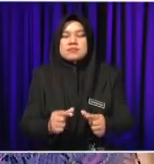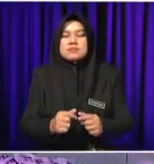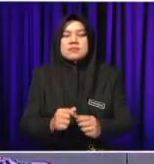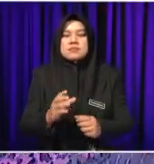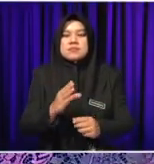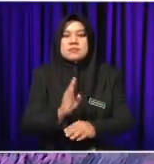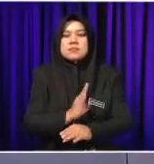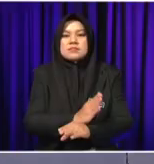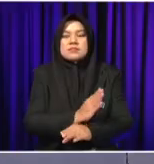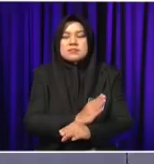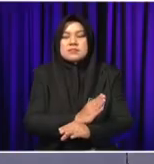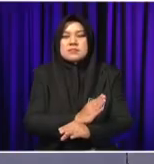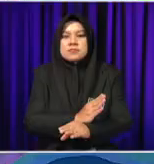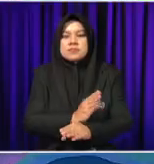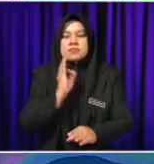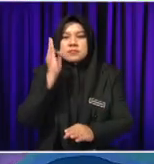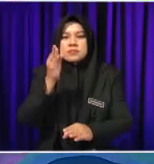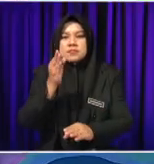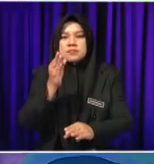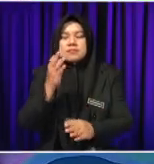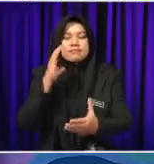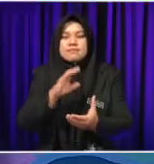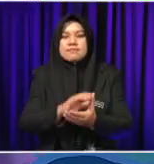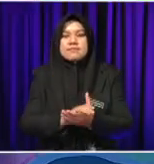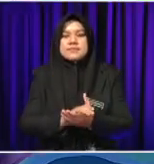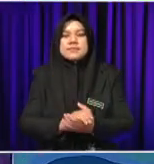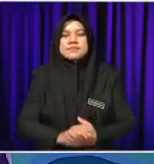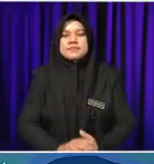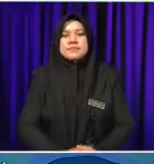our future generations. I believe so as well. Yes.